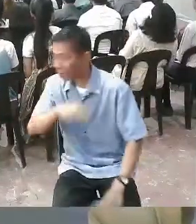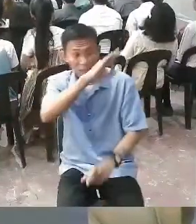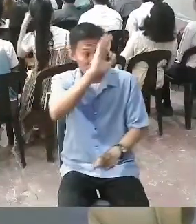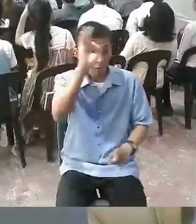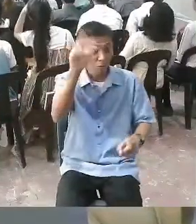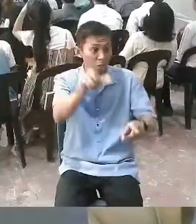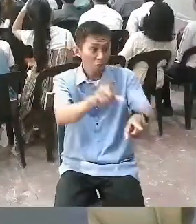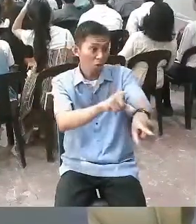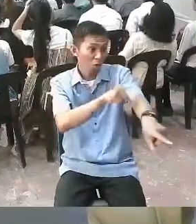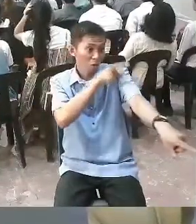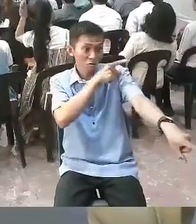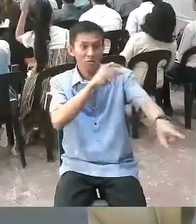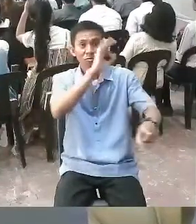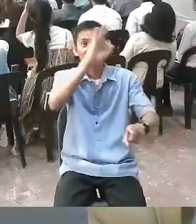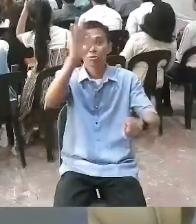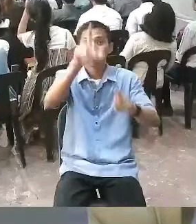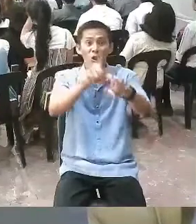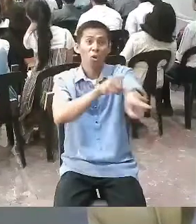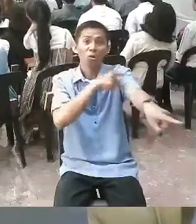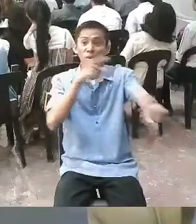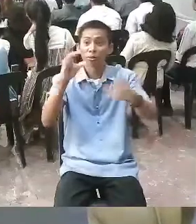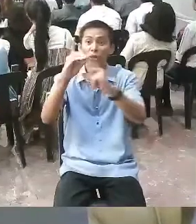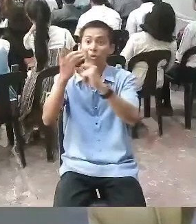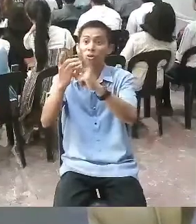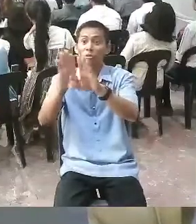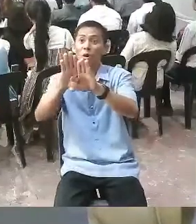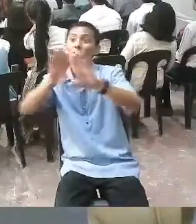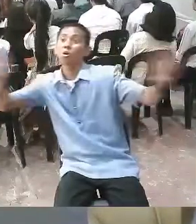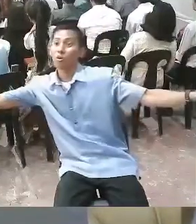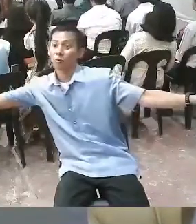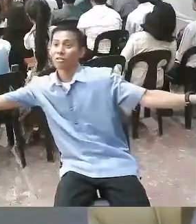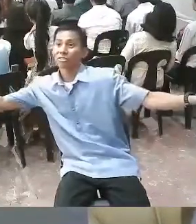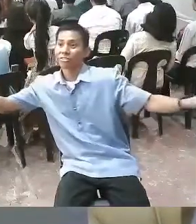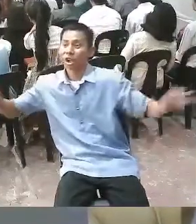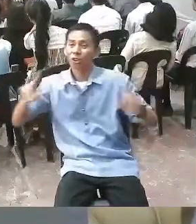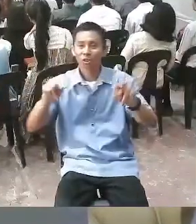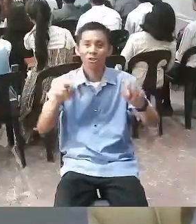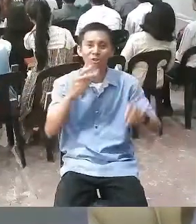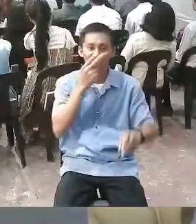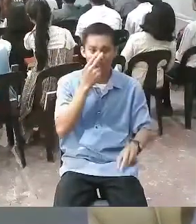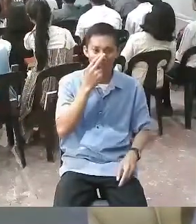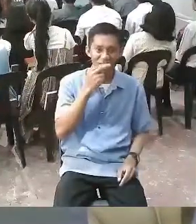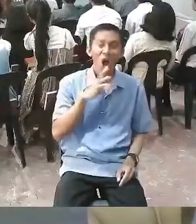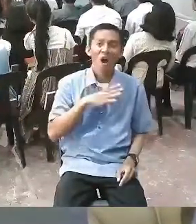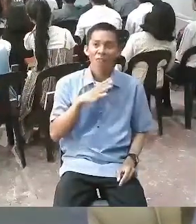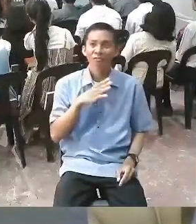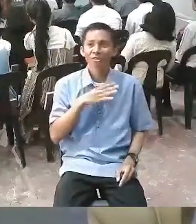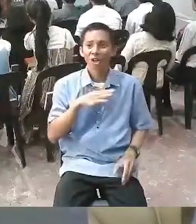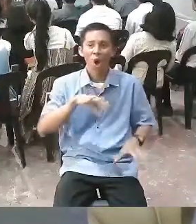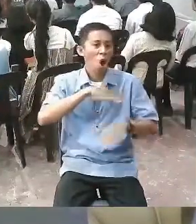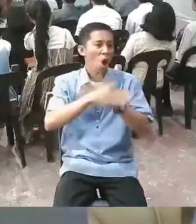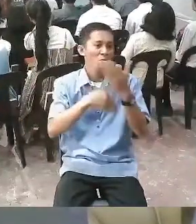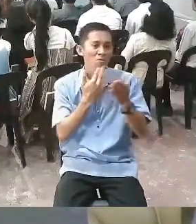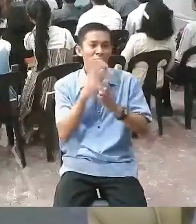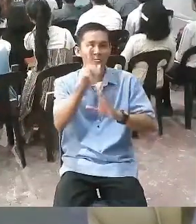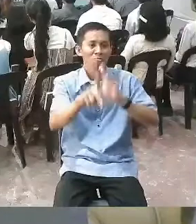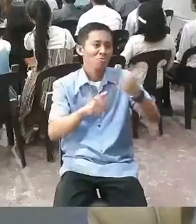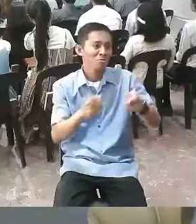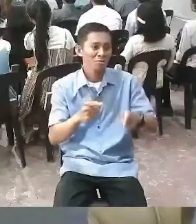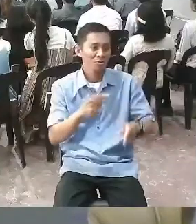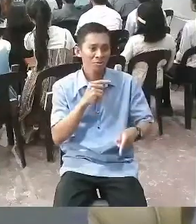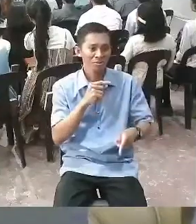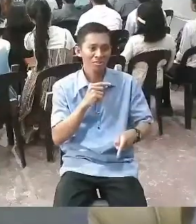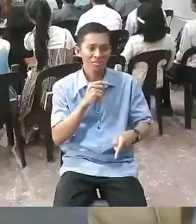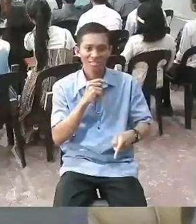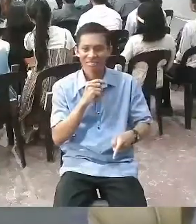will be gone forever, so I don't want that to happen. No, he did not. He said, our people like and enjoy good preaching, so